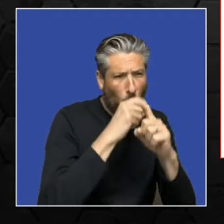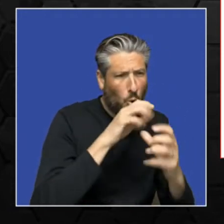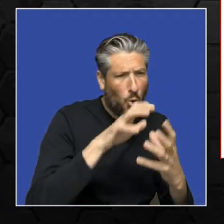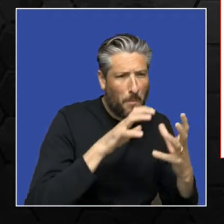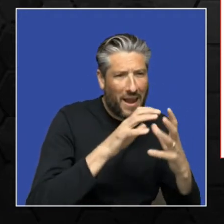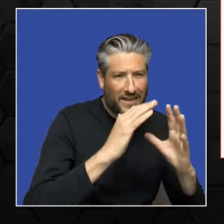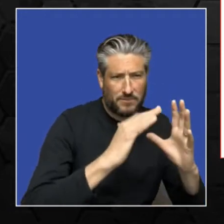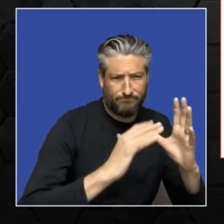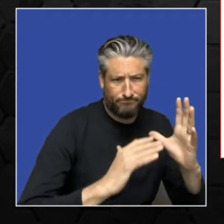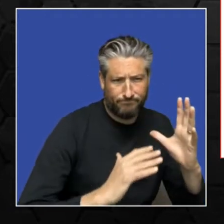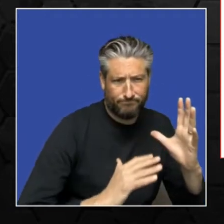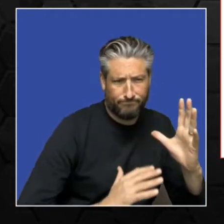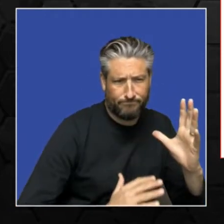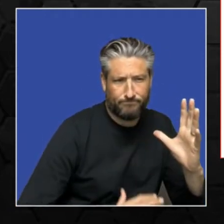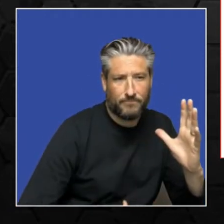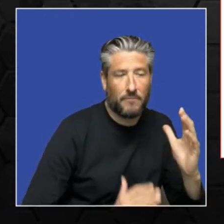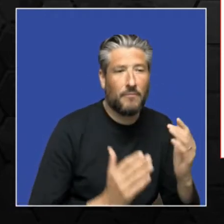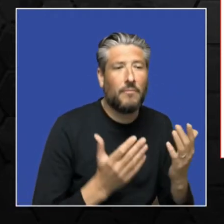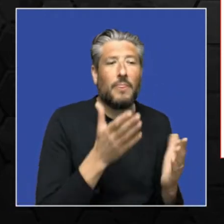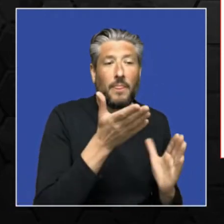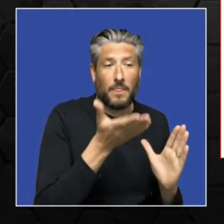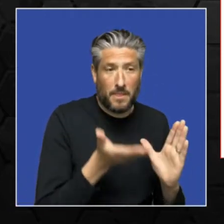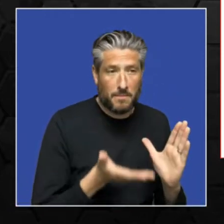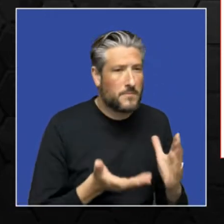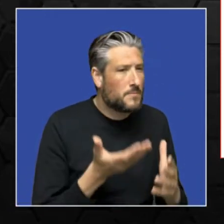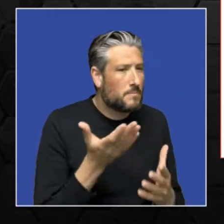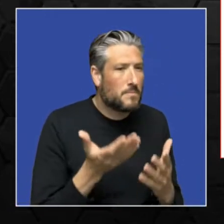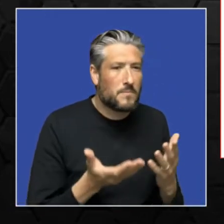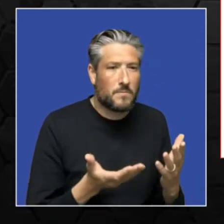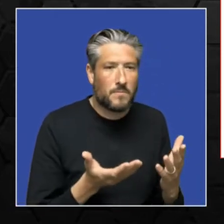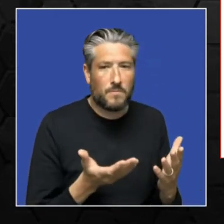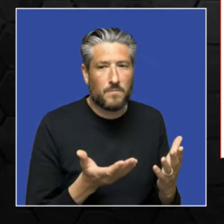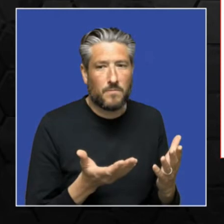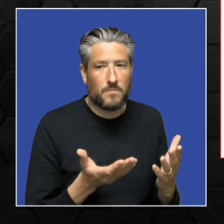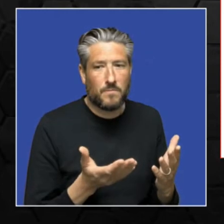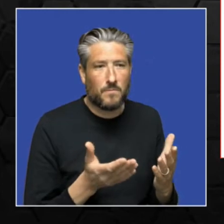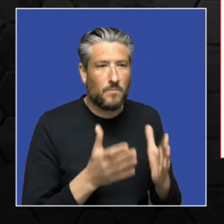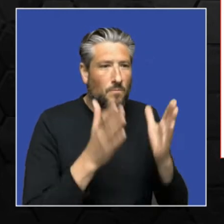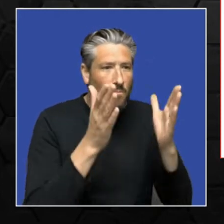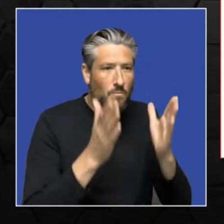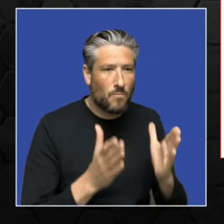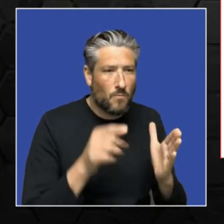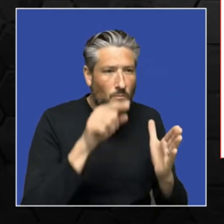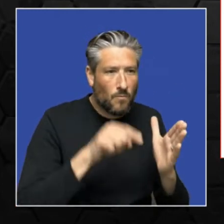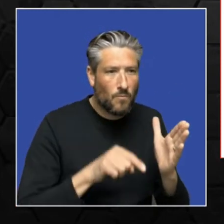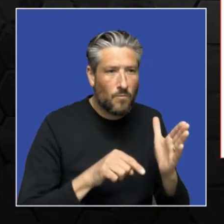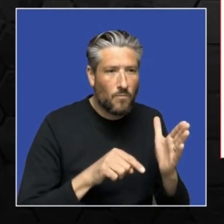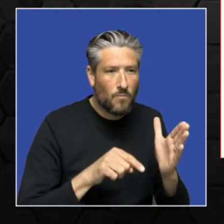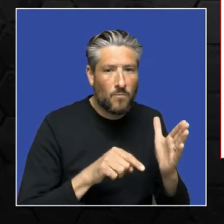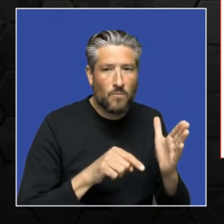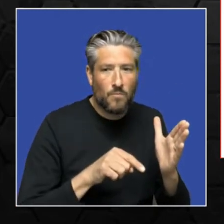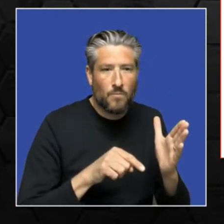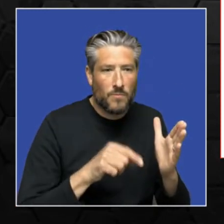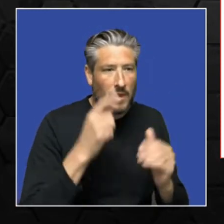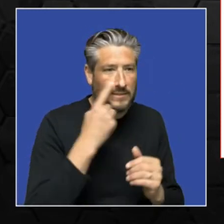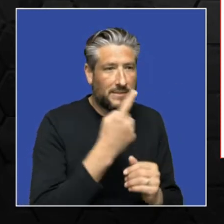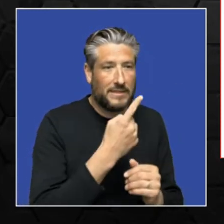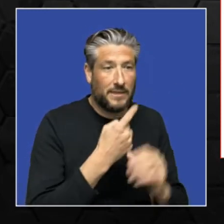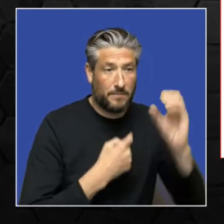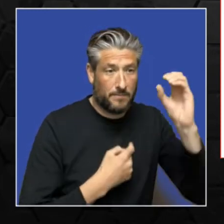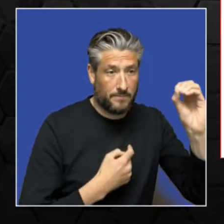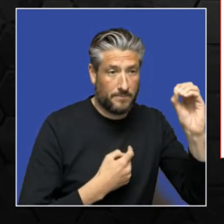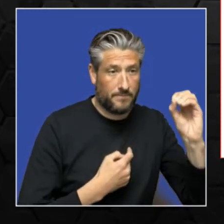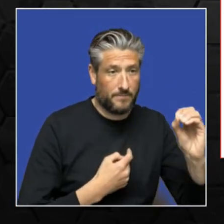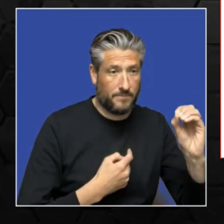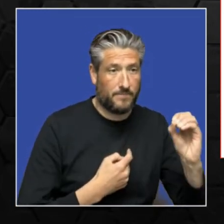that you're trying to solve. And so that's basically, so each node over here, as you can see on the right, each node